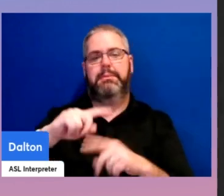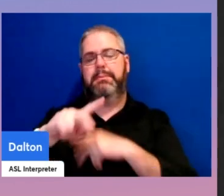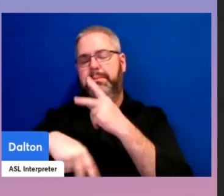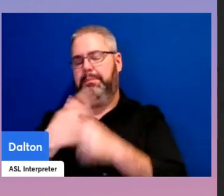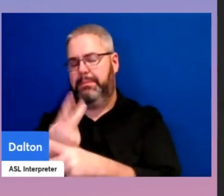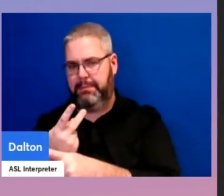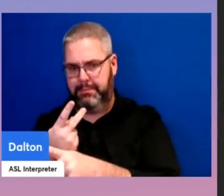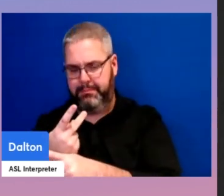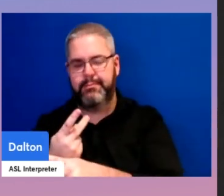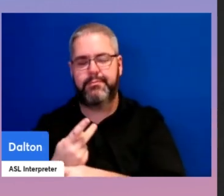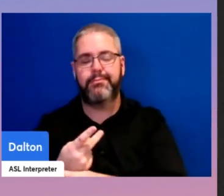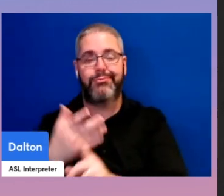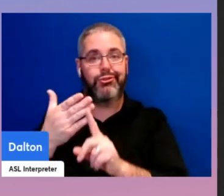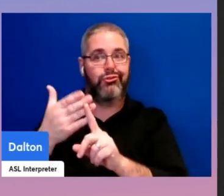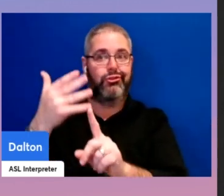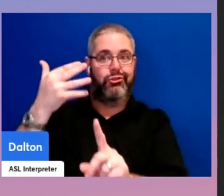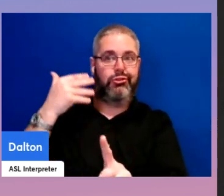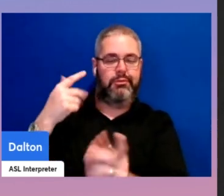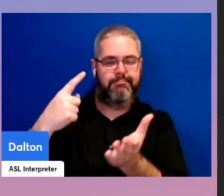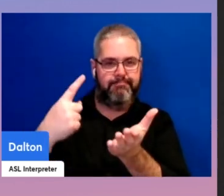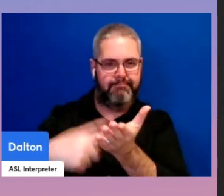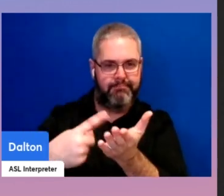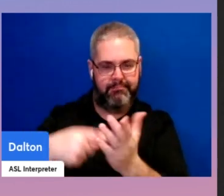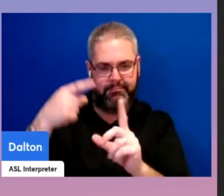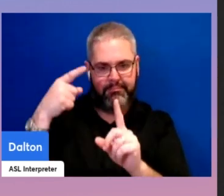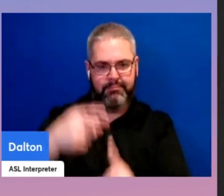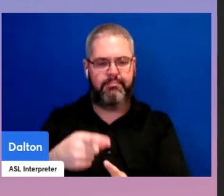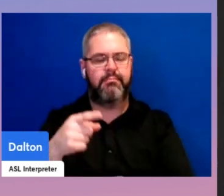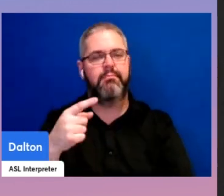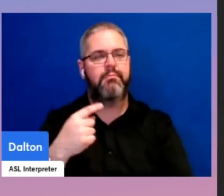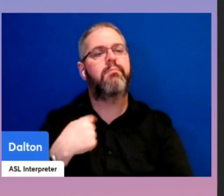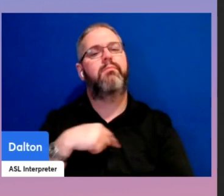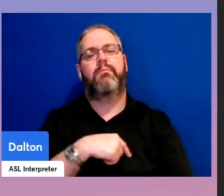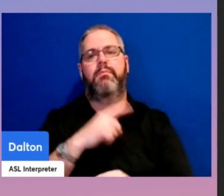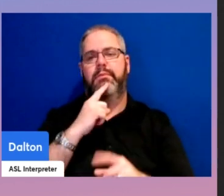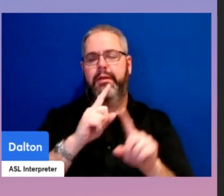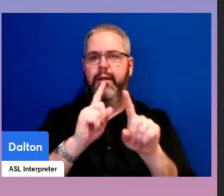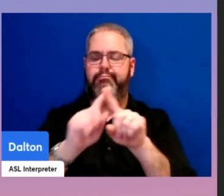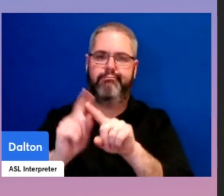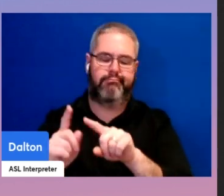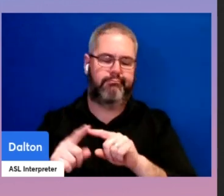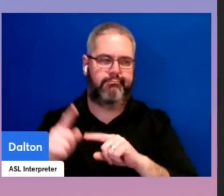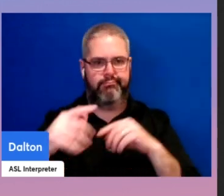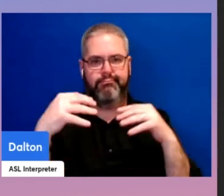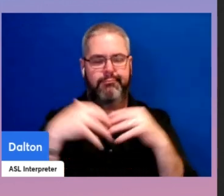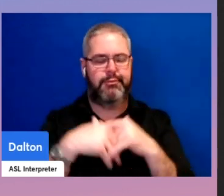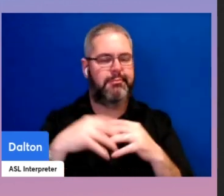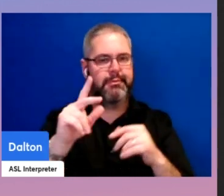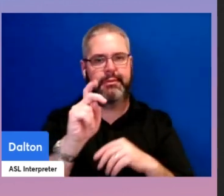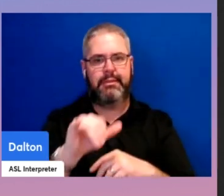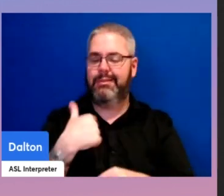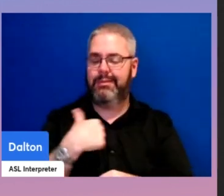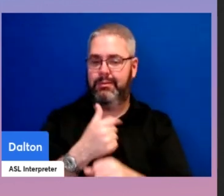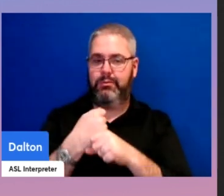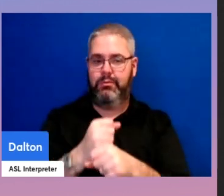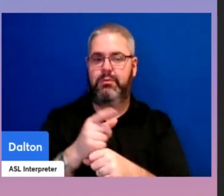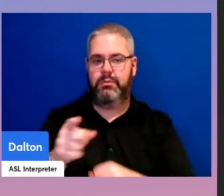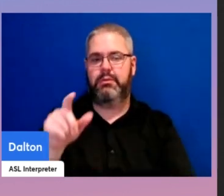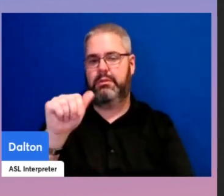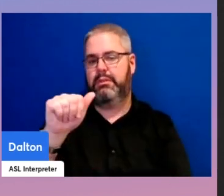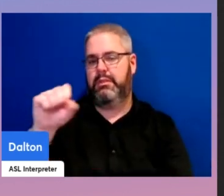was talking about earlier, transit supports multiple types of encryption keys. This one that we're creating is an AES